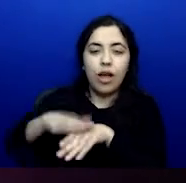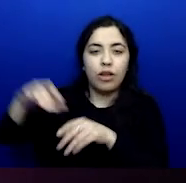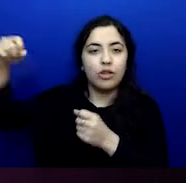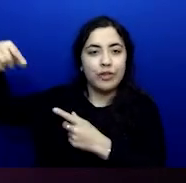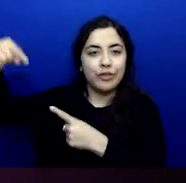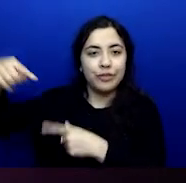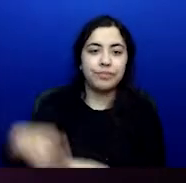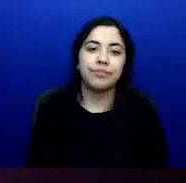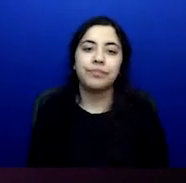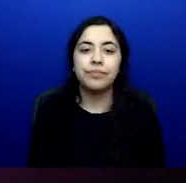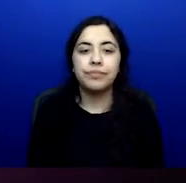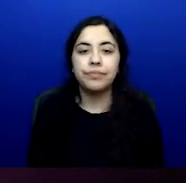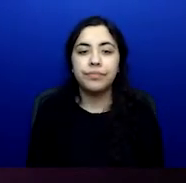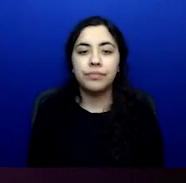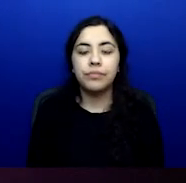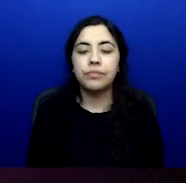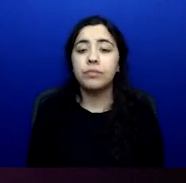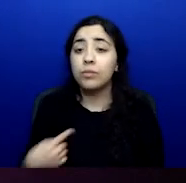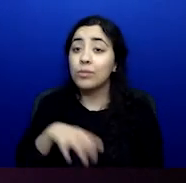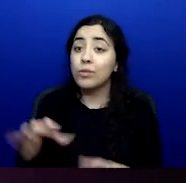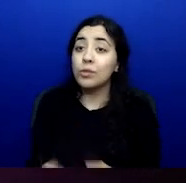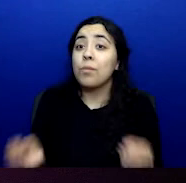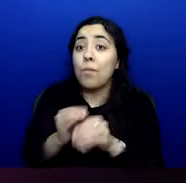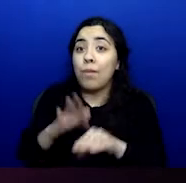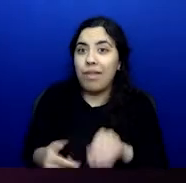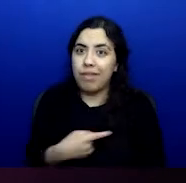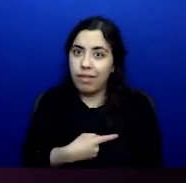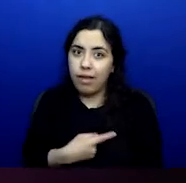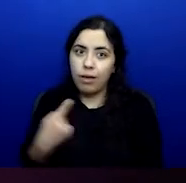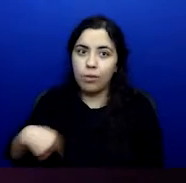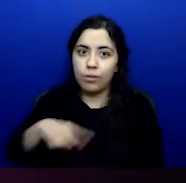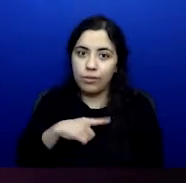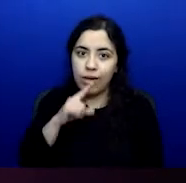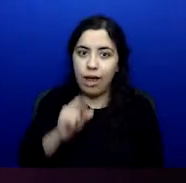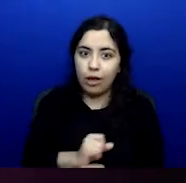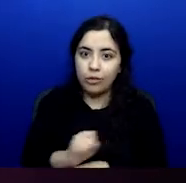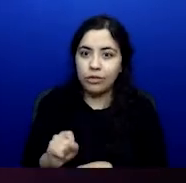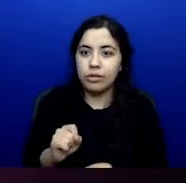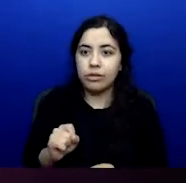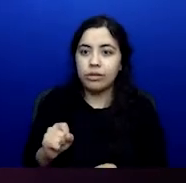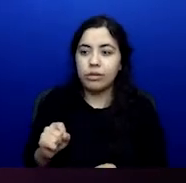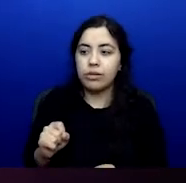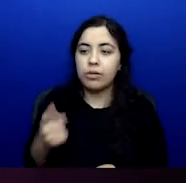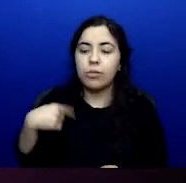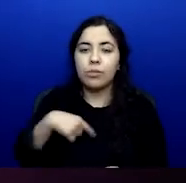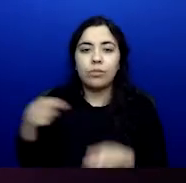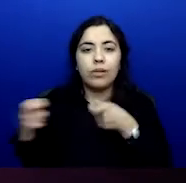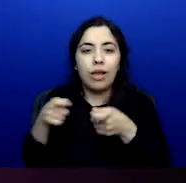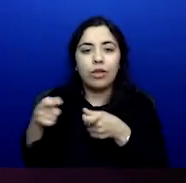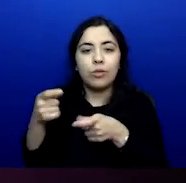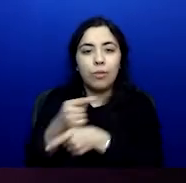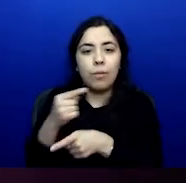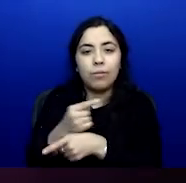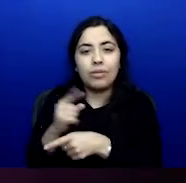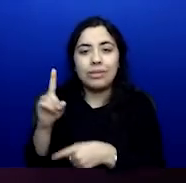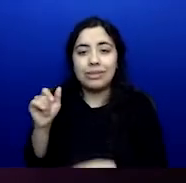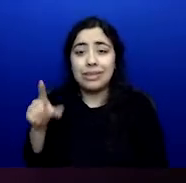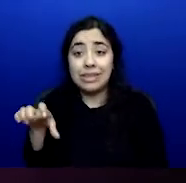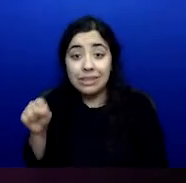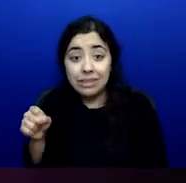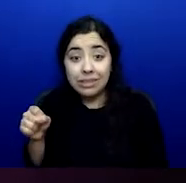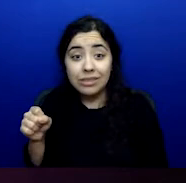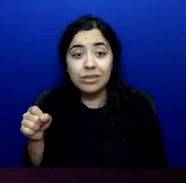server. And we actually do more than this. We actually handle properly dates. And